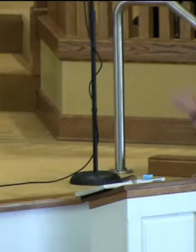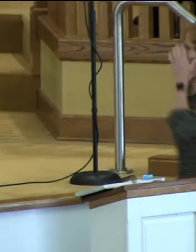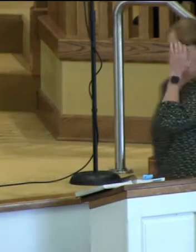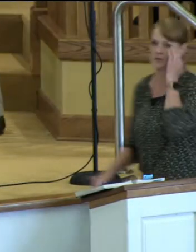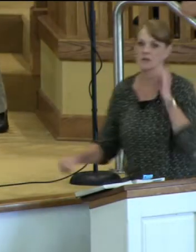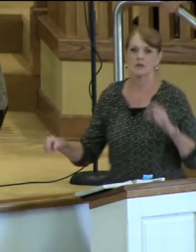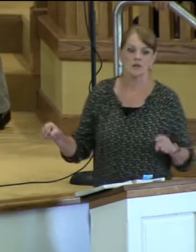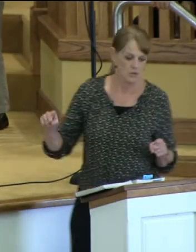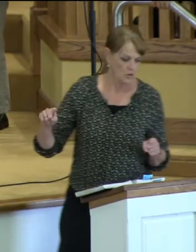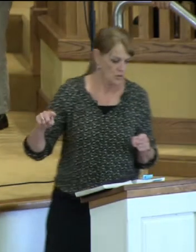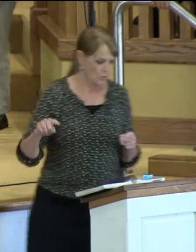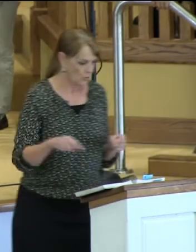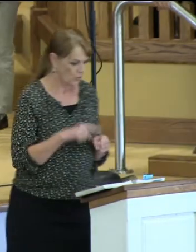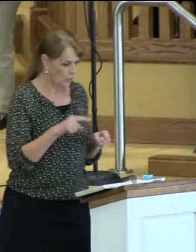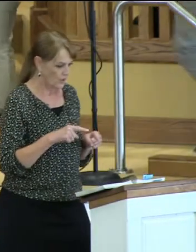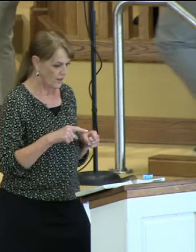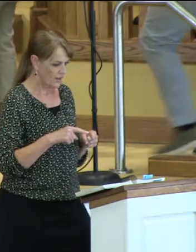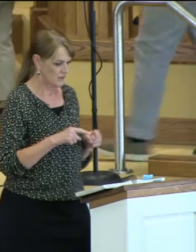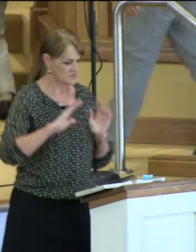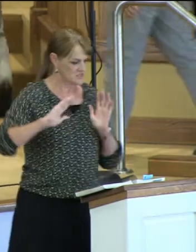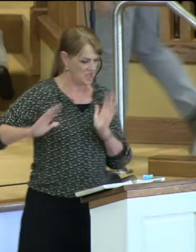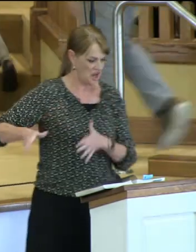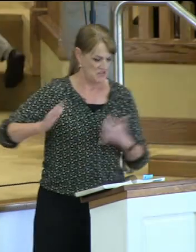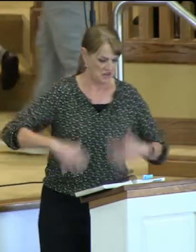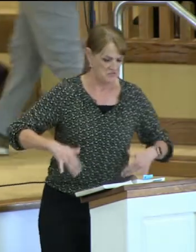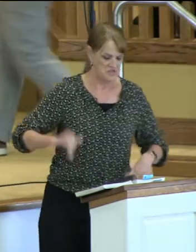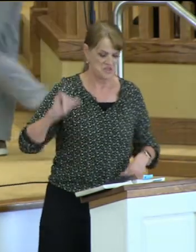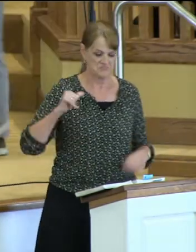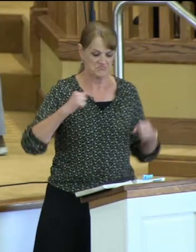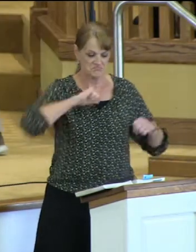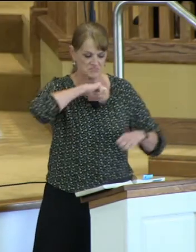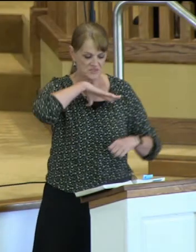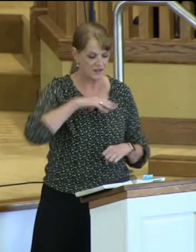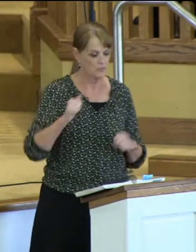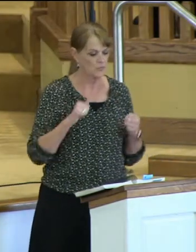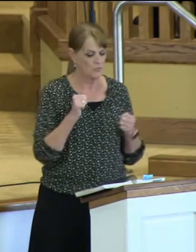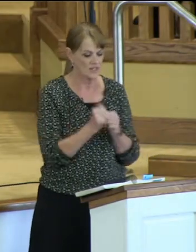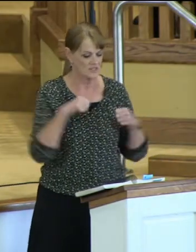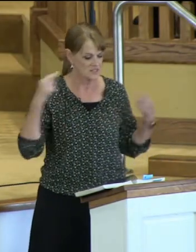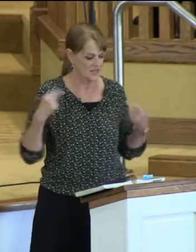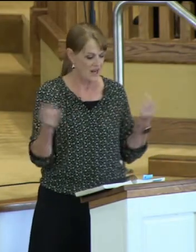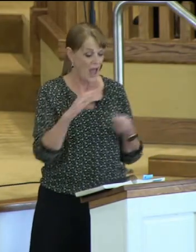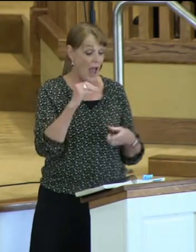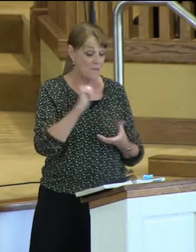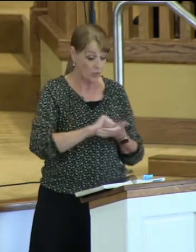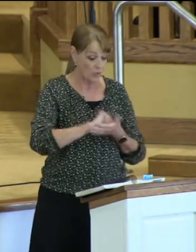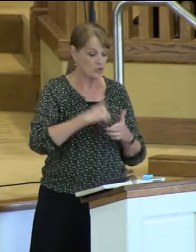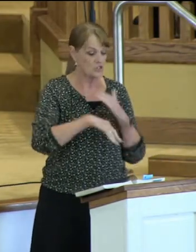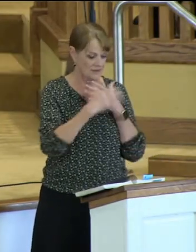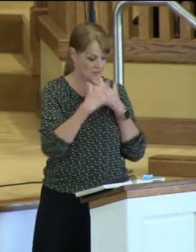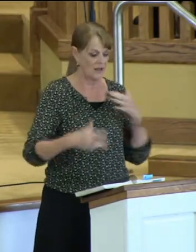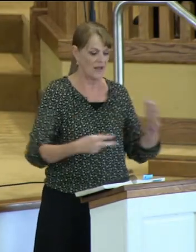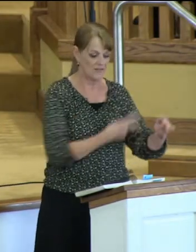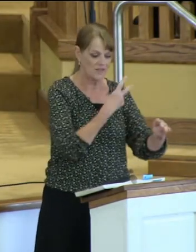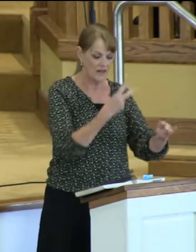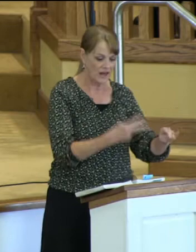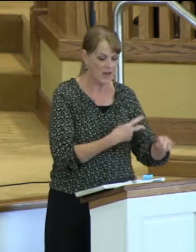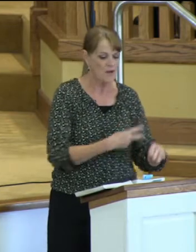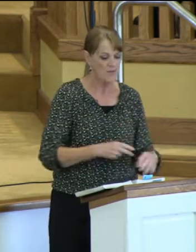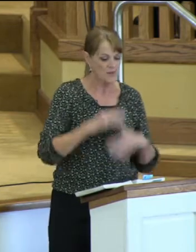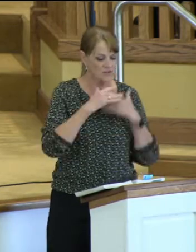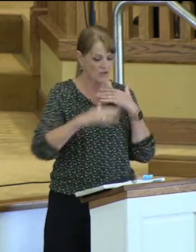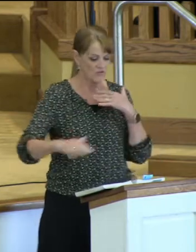Lay aside the garments that are stained with sin and be washed in the blood of the